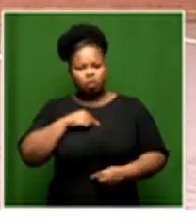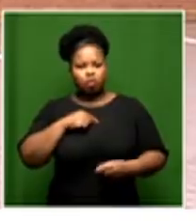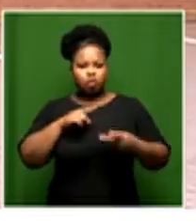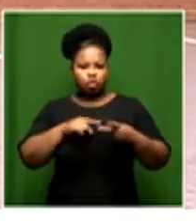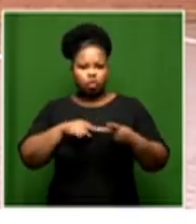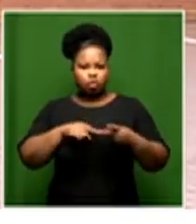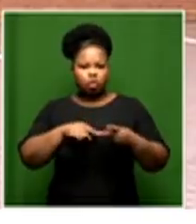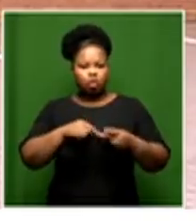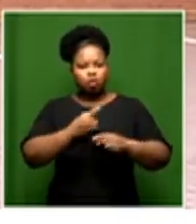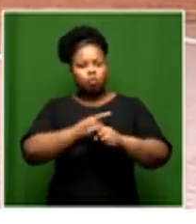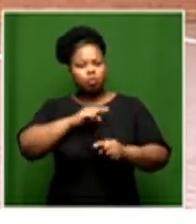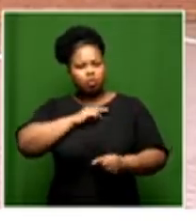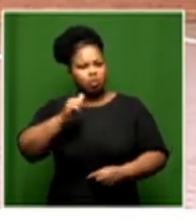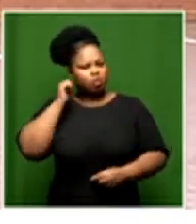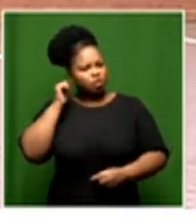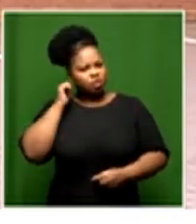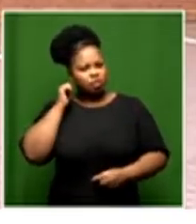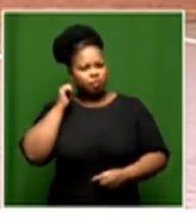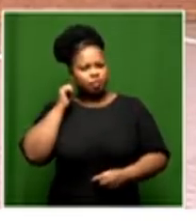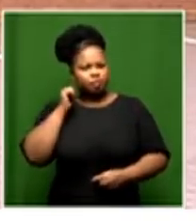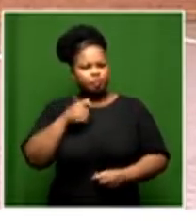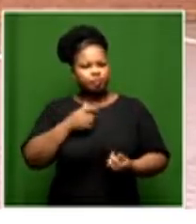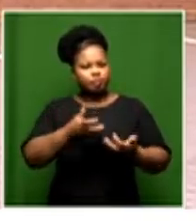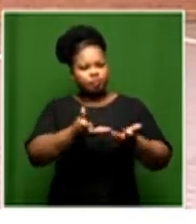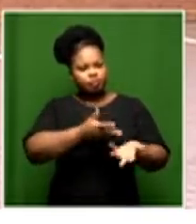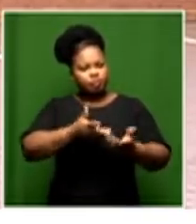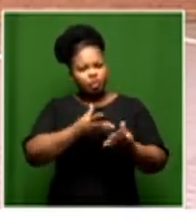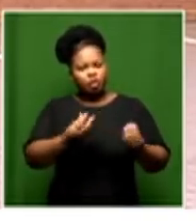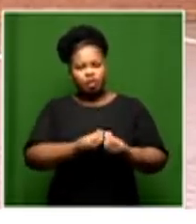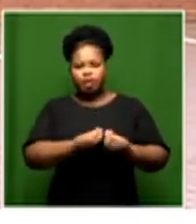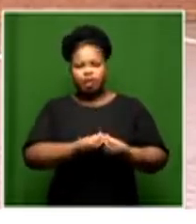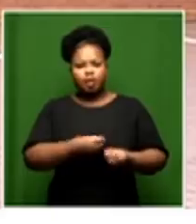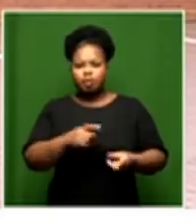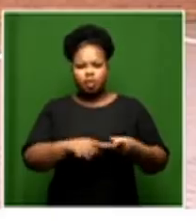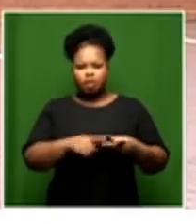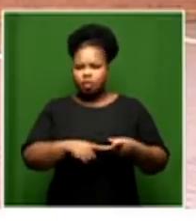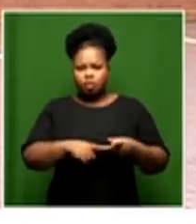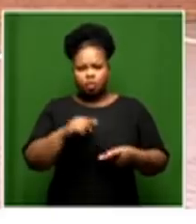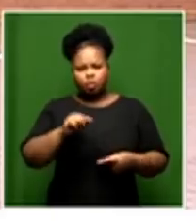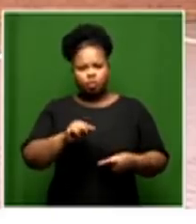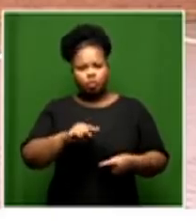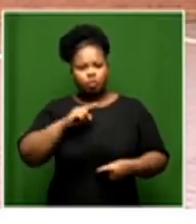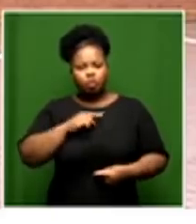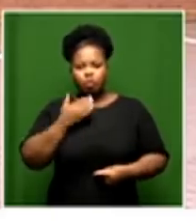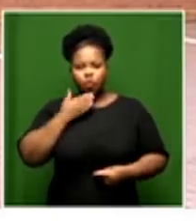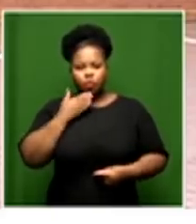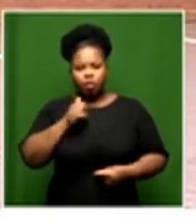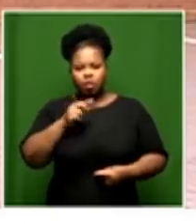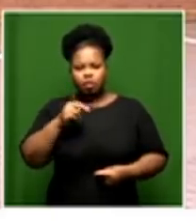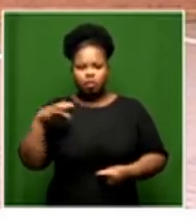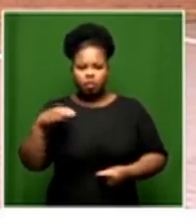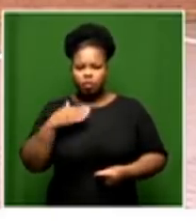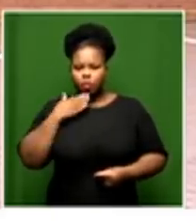brother. Yesterday, we spoke to, officials from his political home, namely the Treasurer General of the ANC,